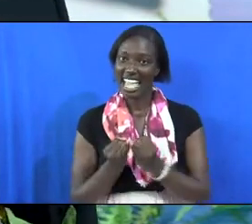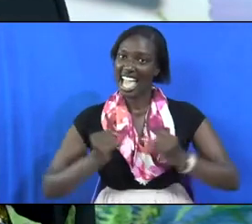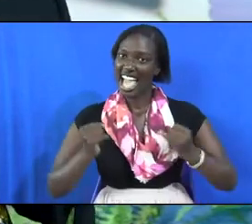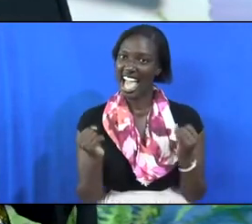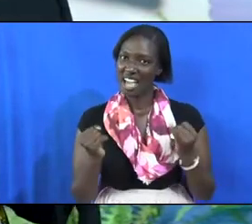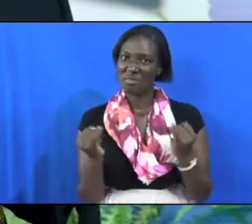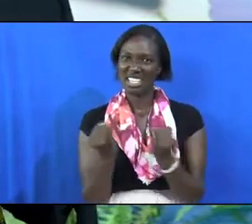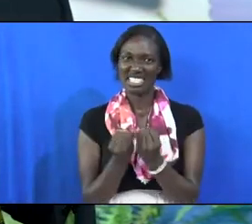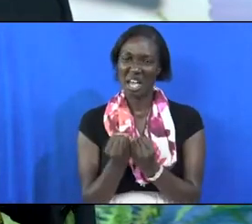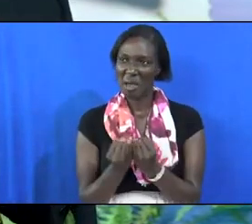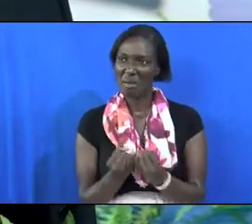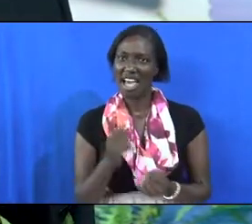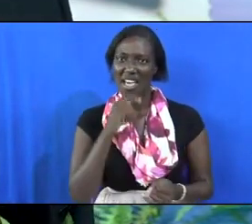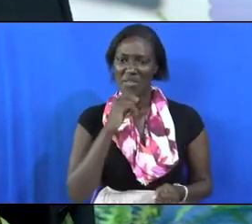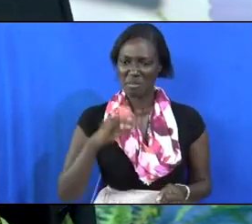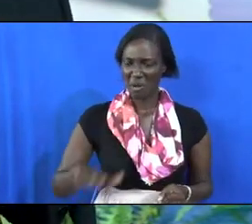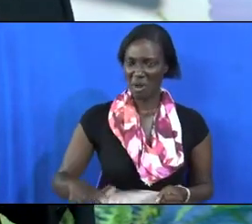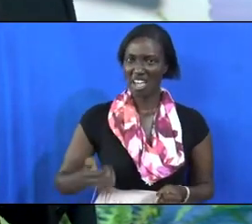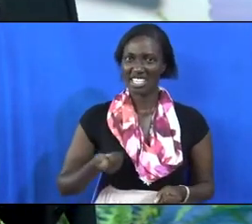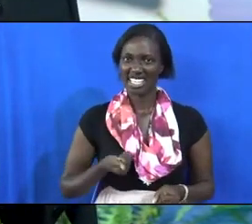Happy Sabbath, boys and girls.